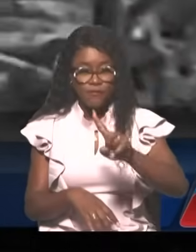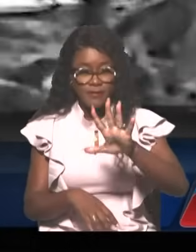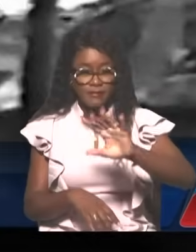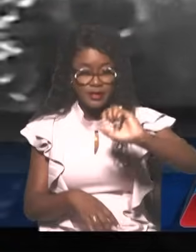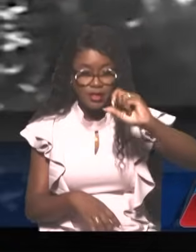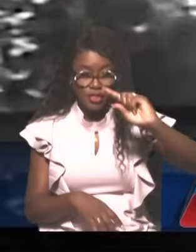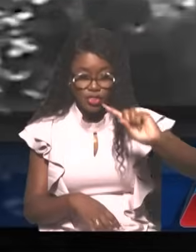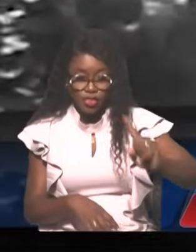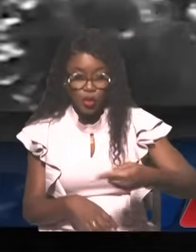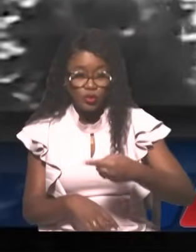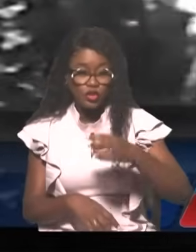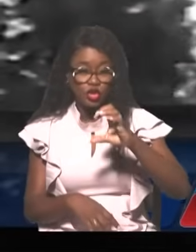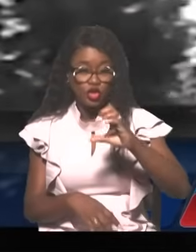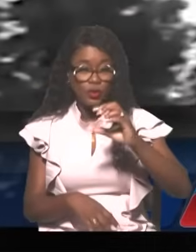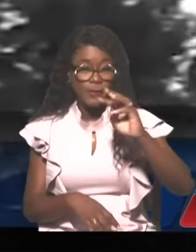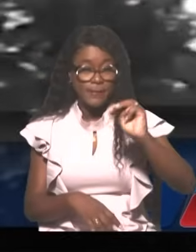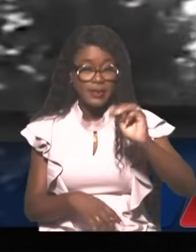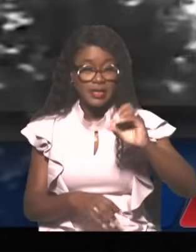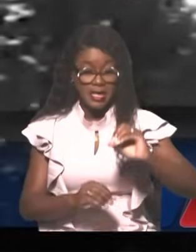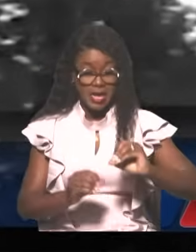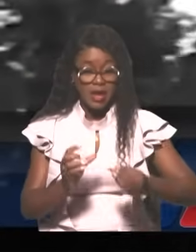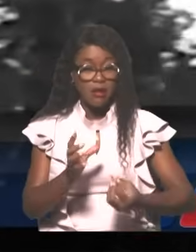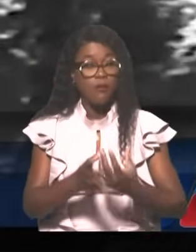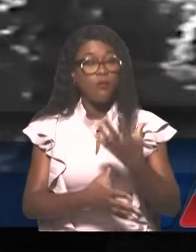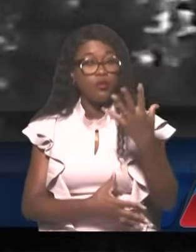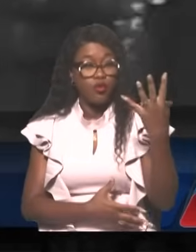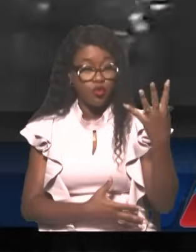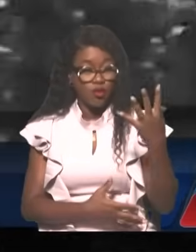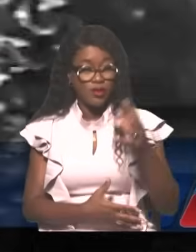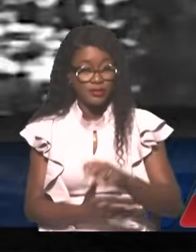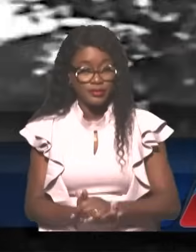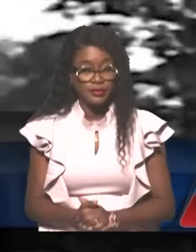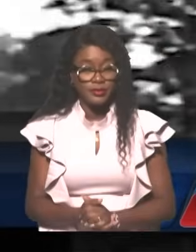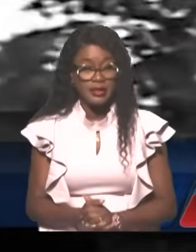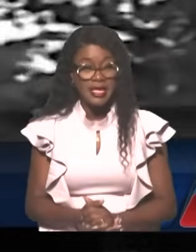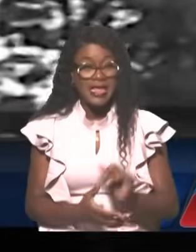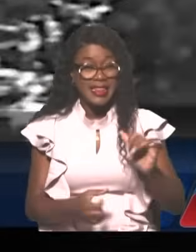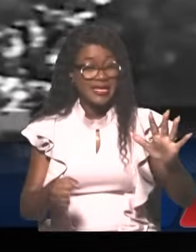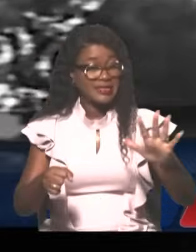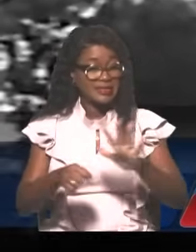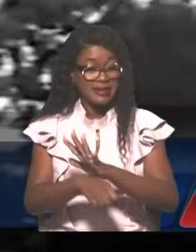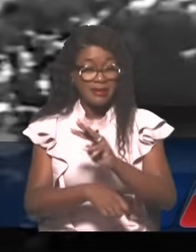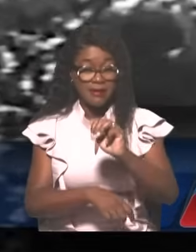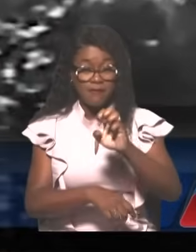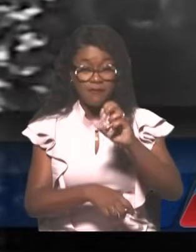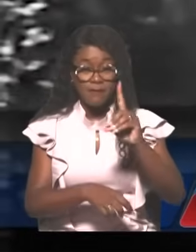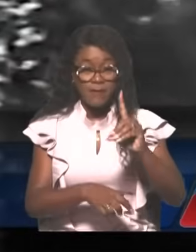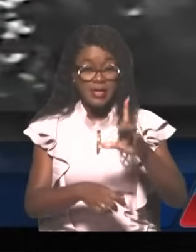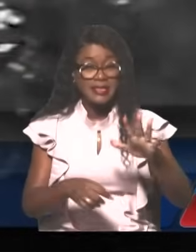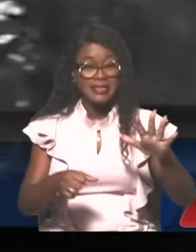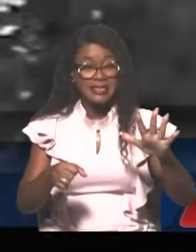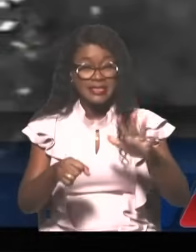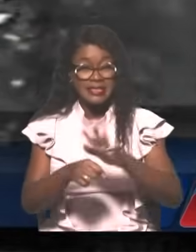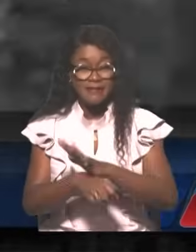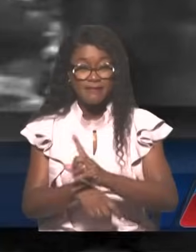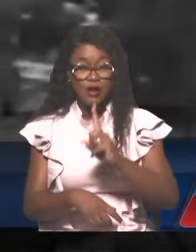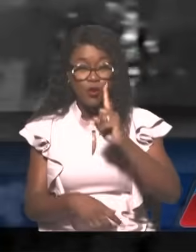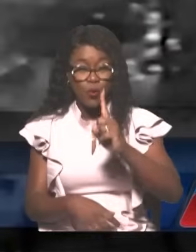315,000 cubic meters can spew from the volcano. That is enough mud to fill the equivalent of